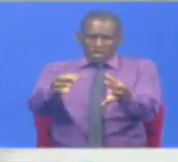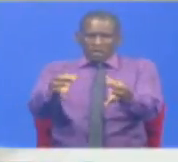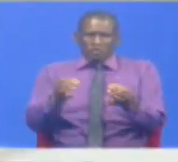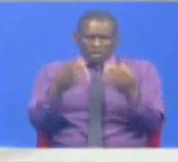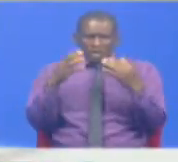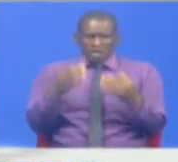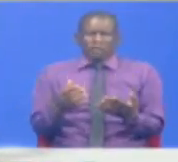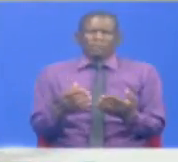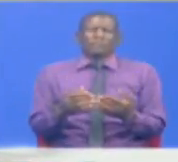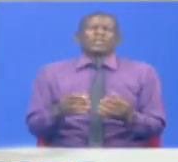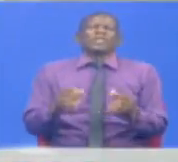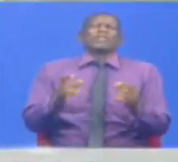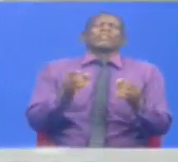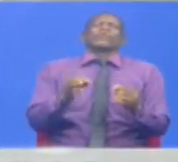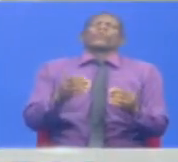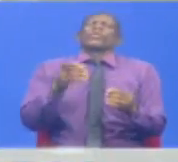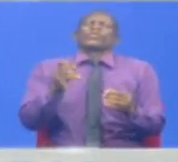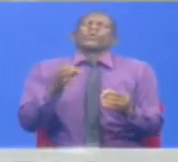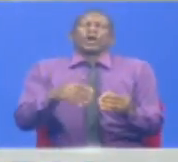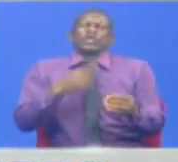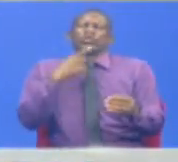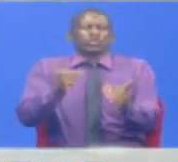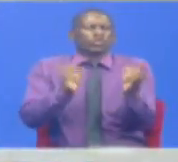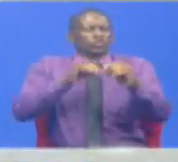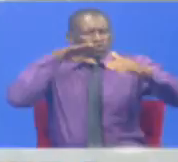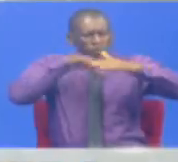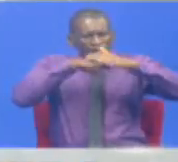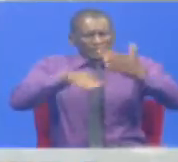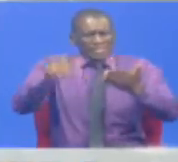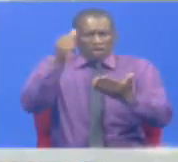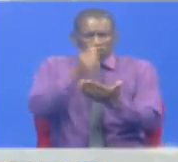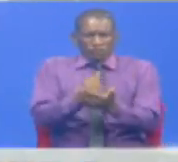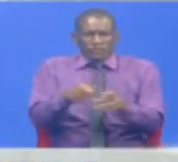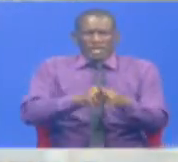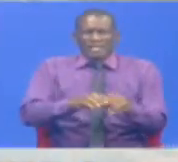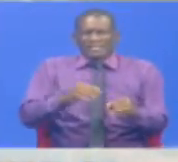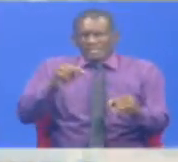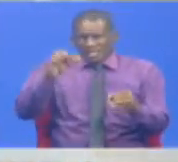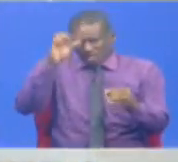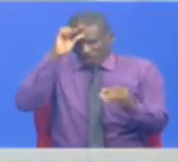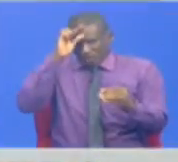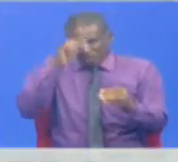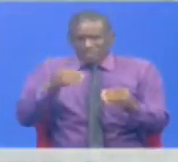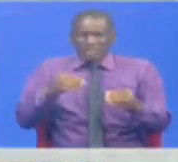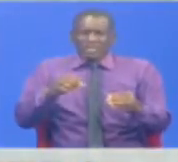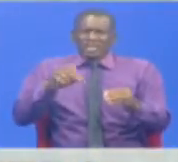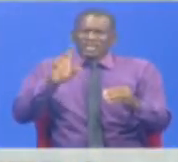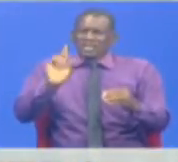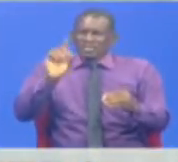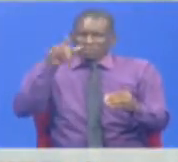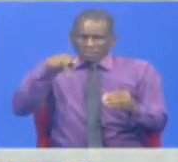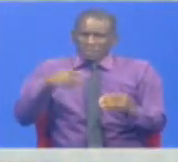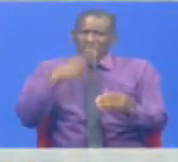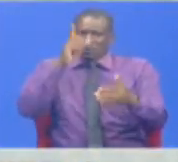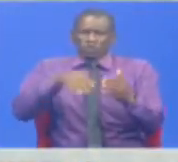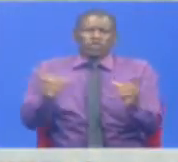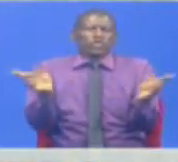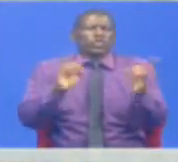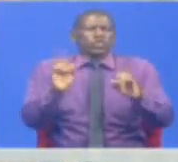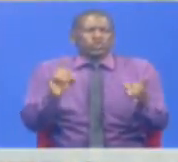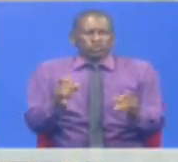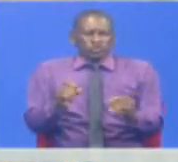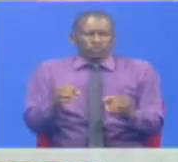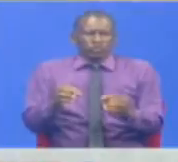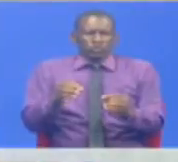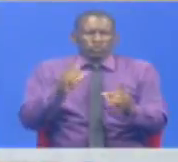to bar them from accessing their offices, as State Counsel Alexander Muteti told the court not to depart from the High Court precedent that